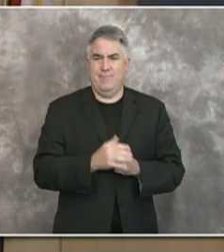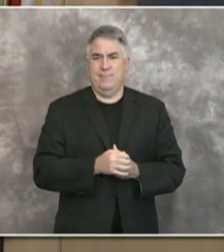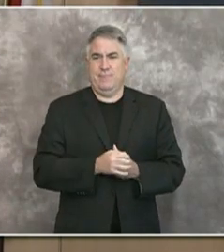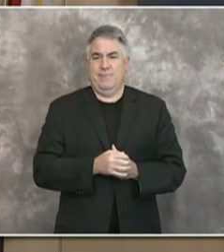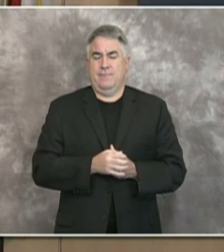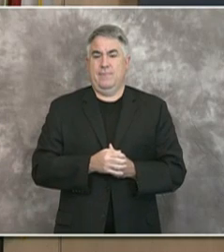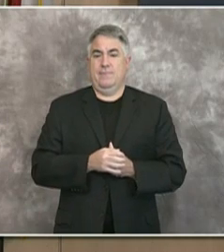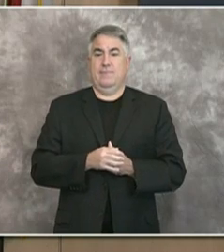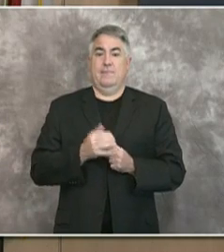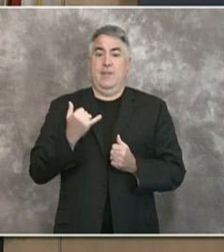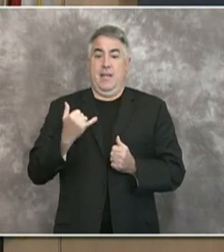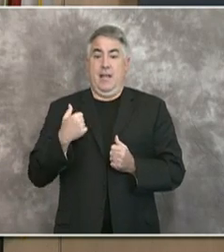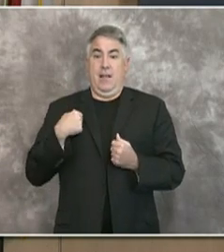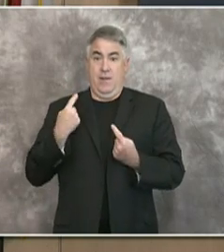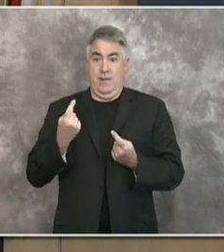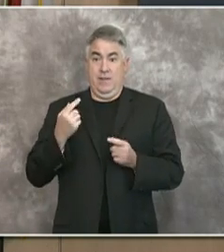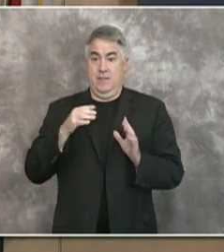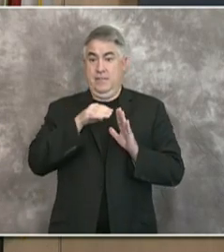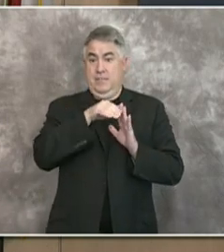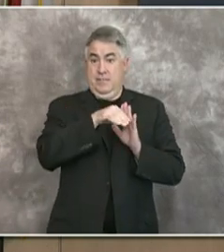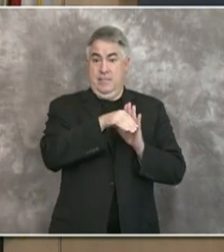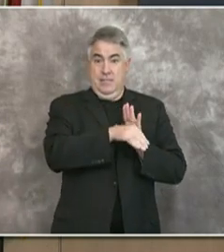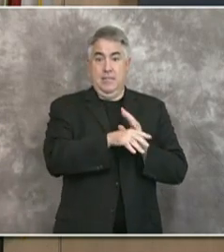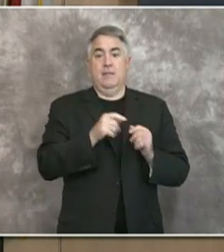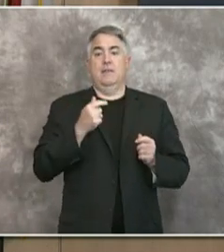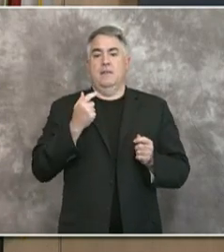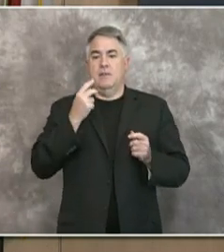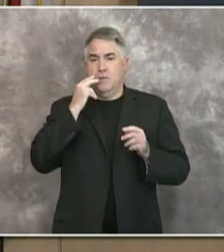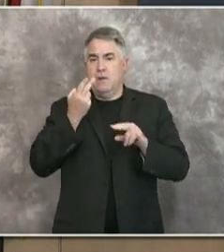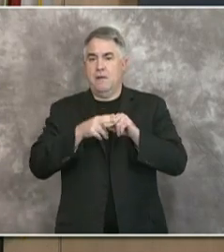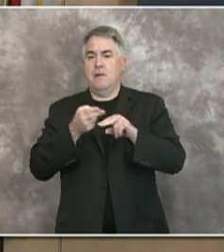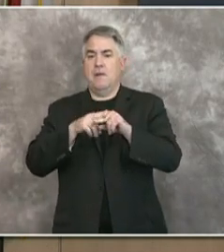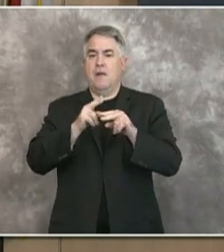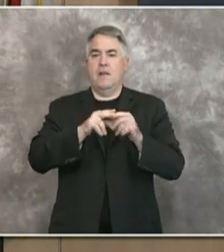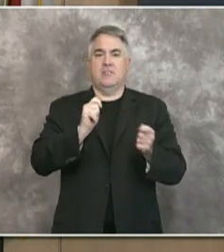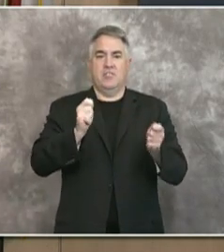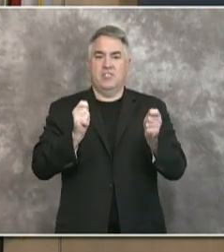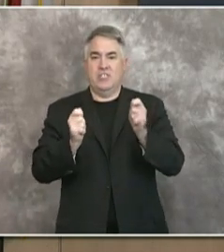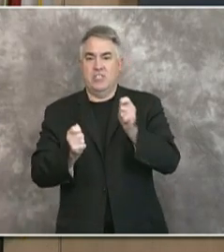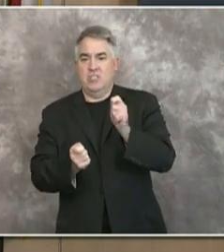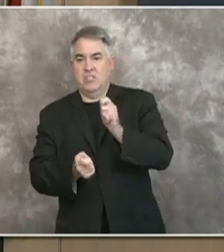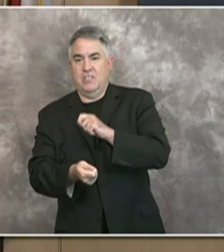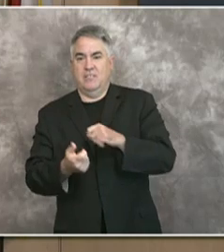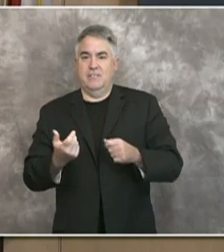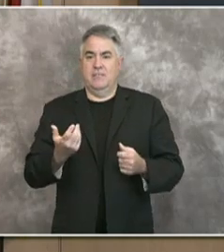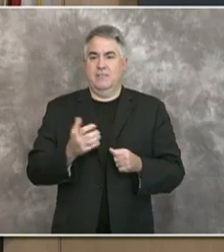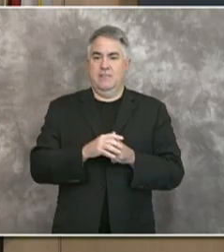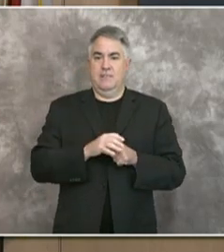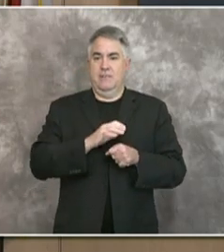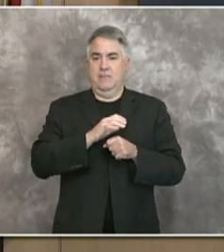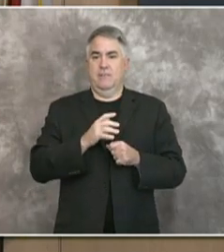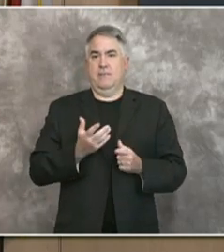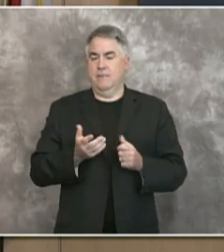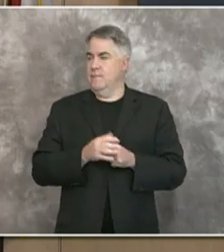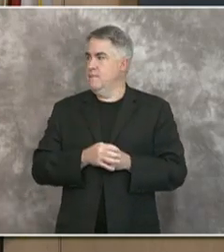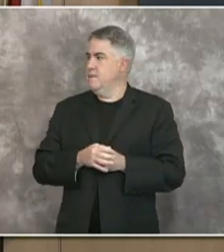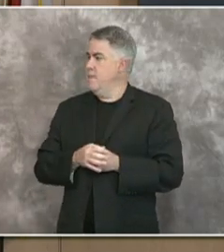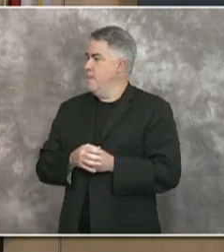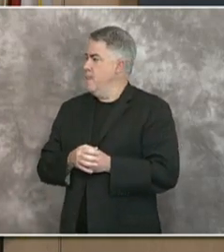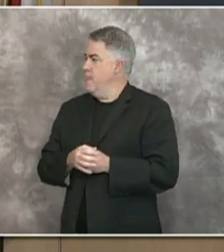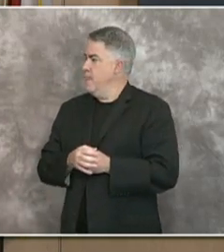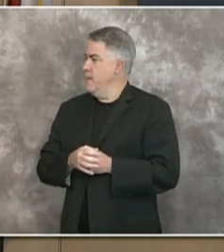summer, we're going to start seeing more changes in our response to this pandemic. During the last few weeks, we have